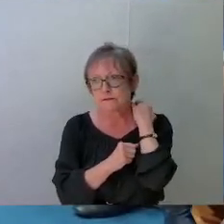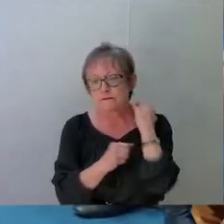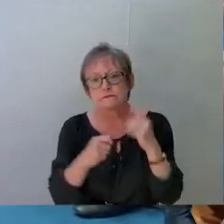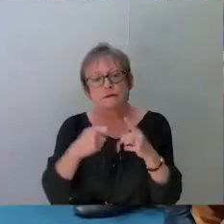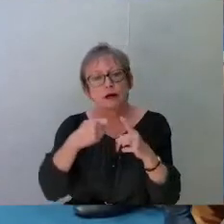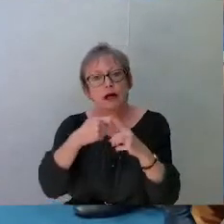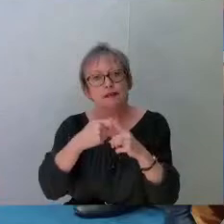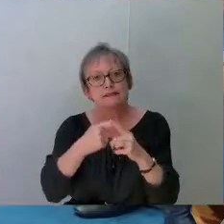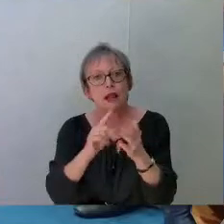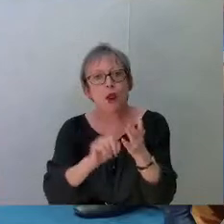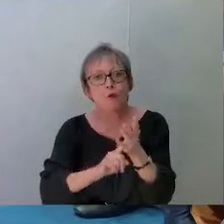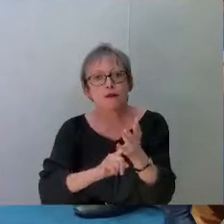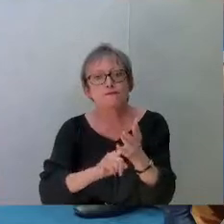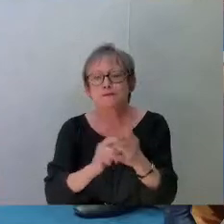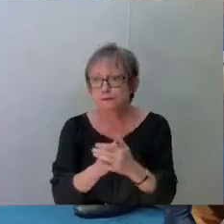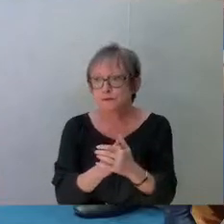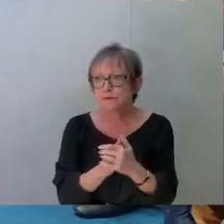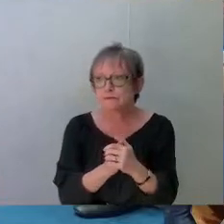Kirsty Loden.